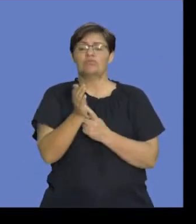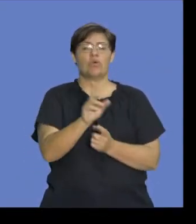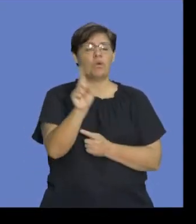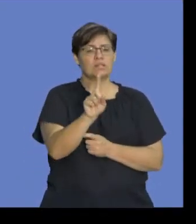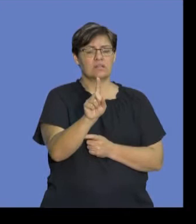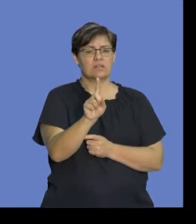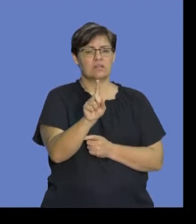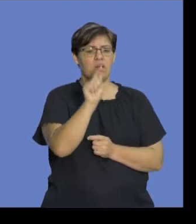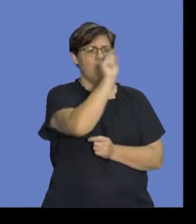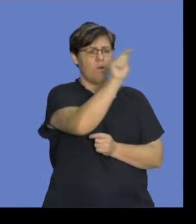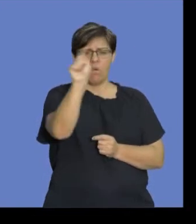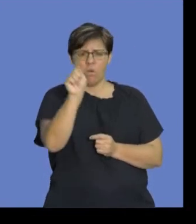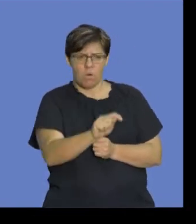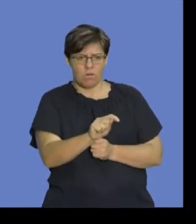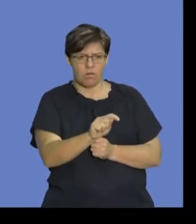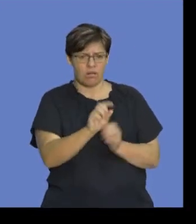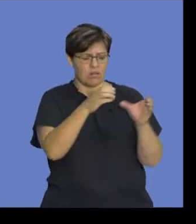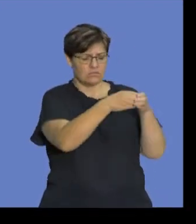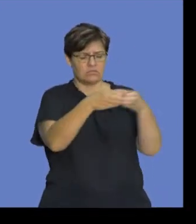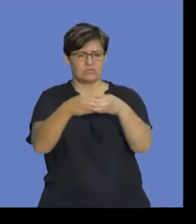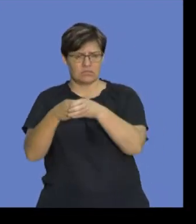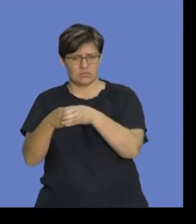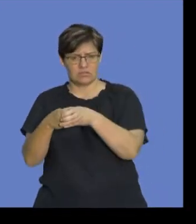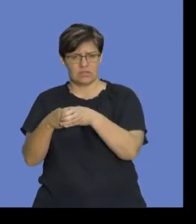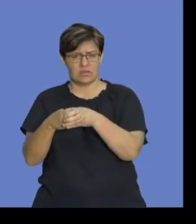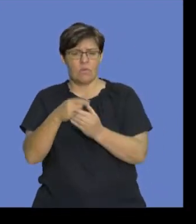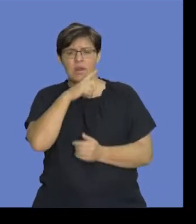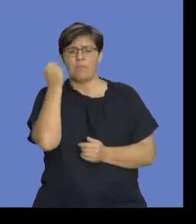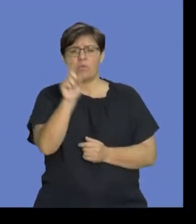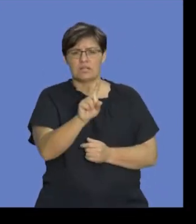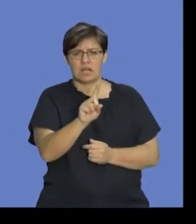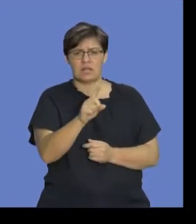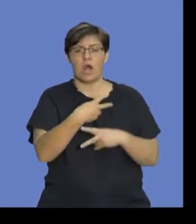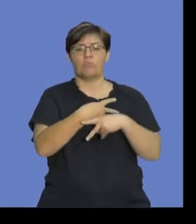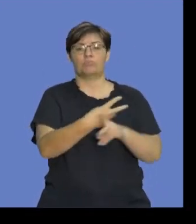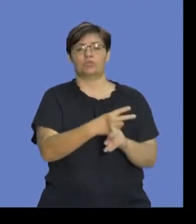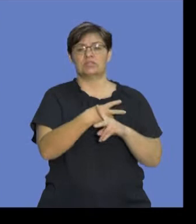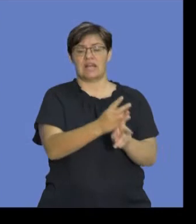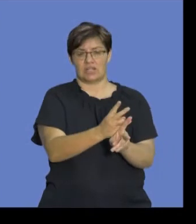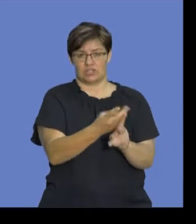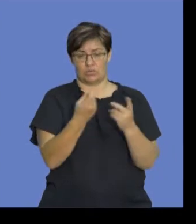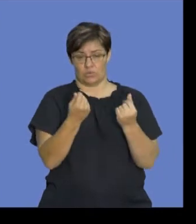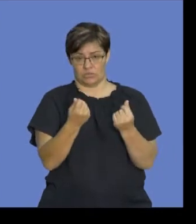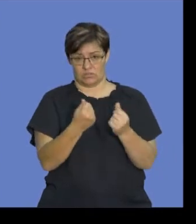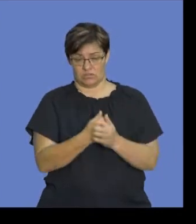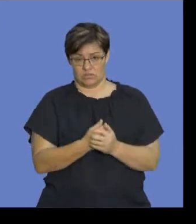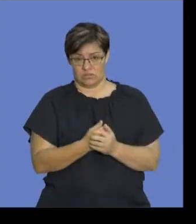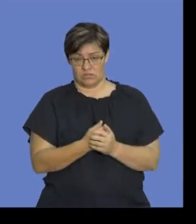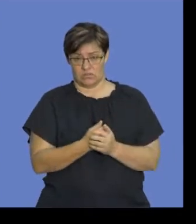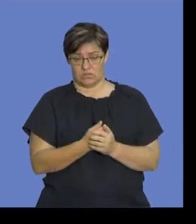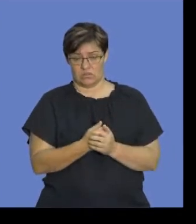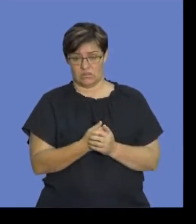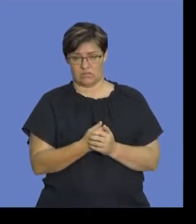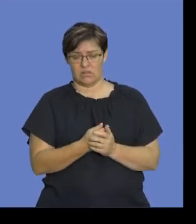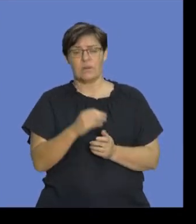we've shown you that all of these cost components are what we call our production costs.